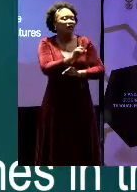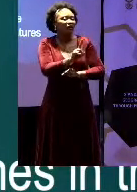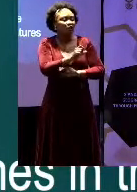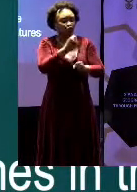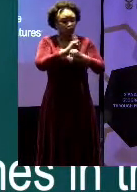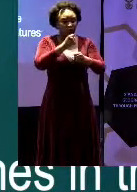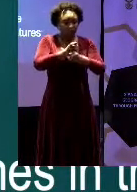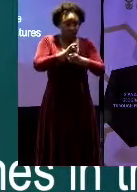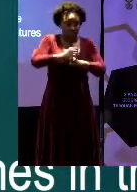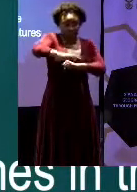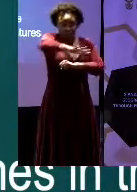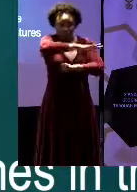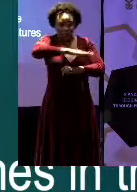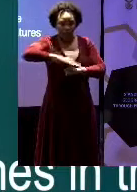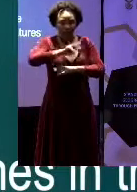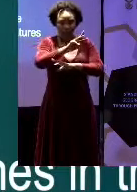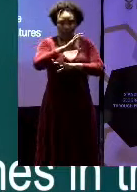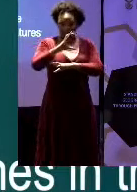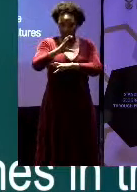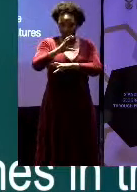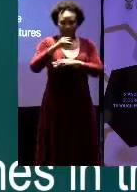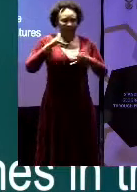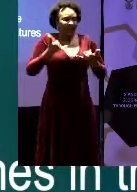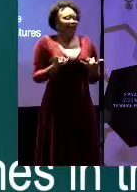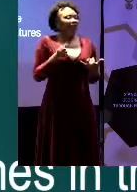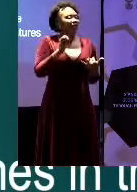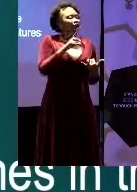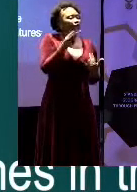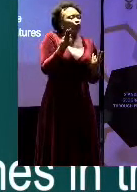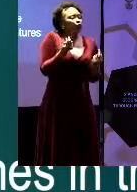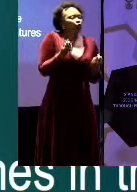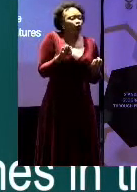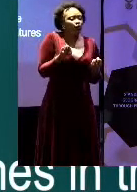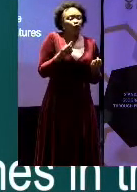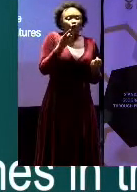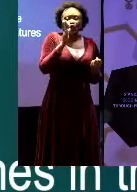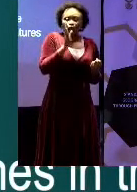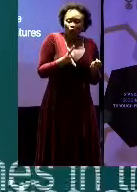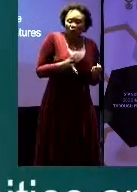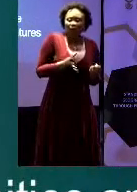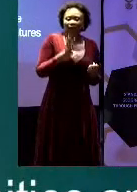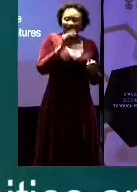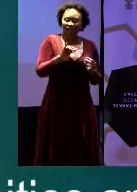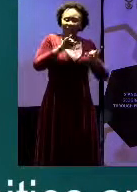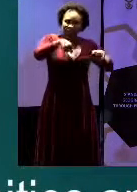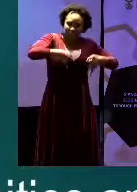Now, for my new members here of the committee, they probably will serve as some kind of an induction all by itself.